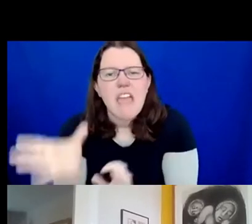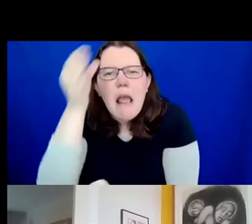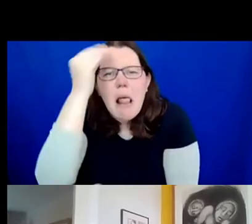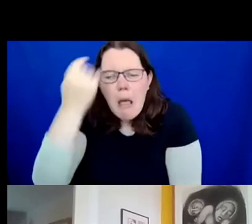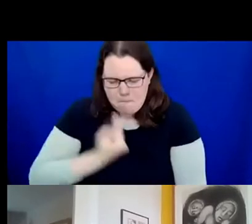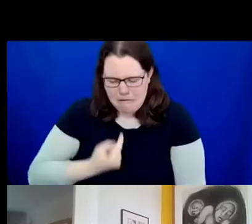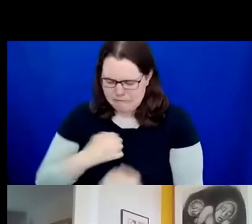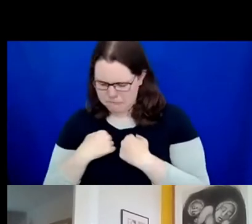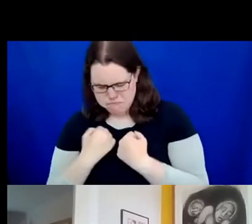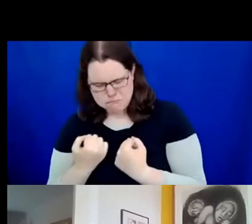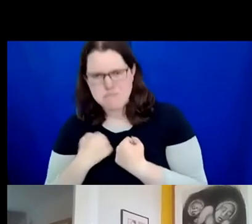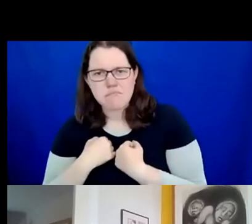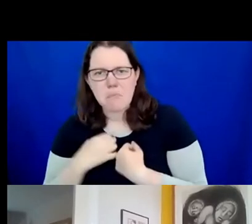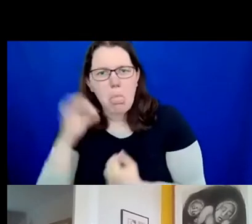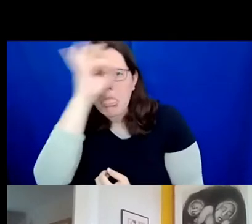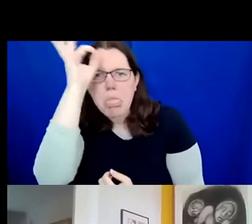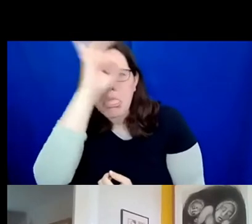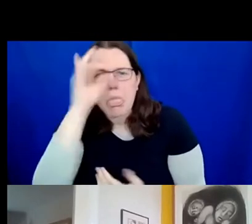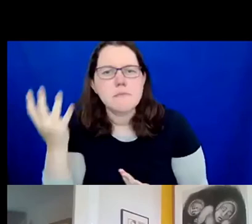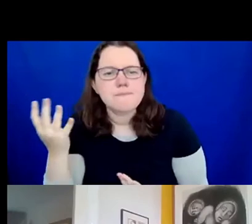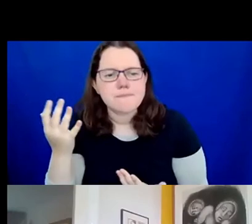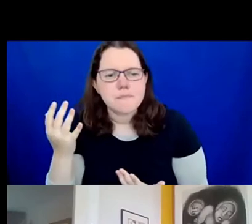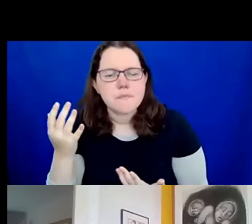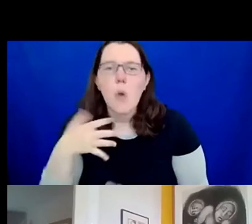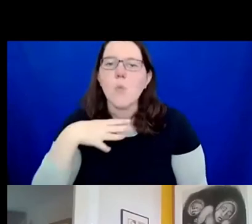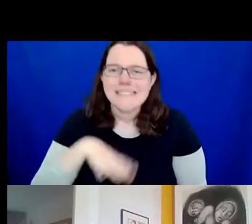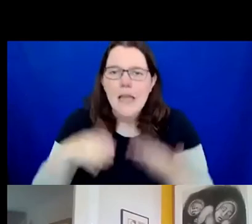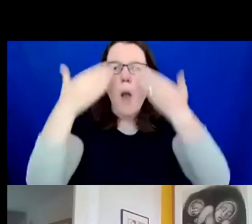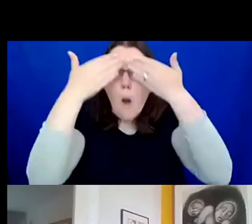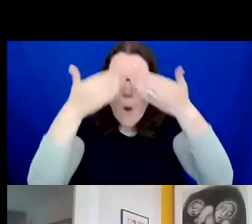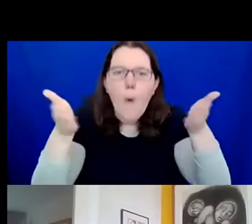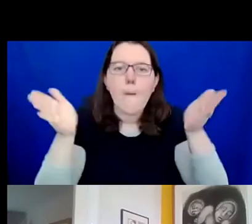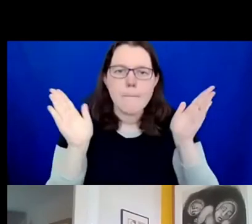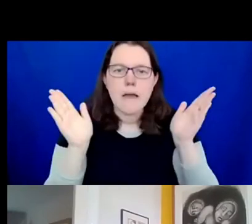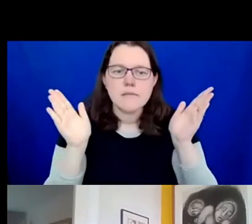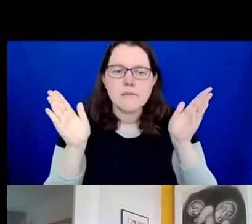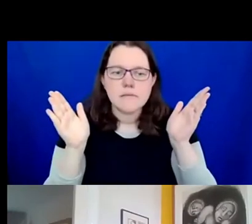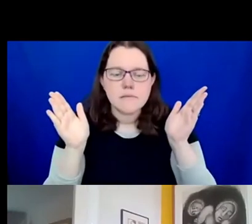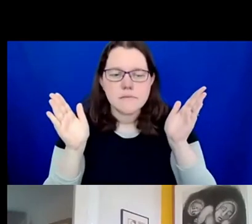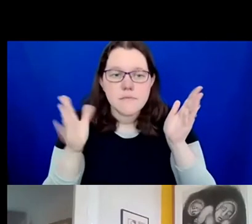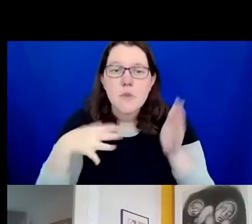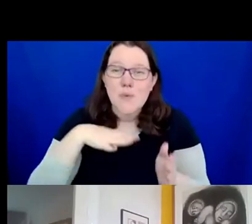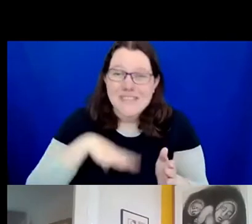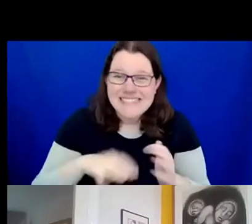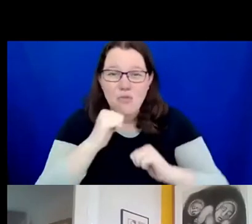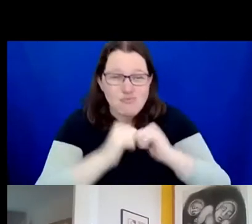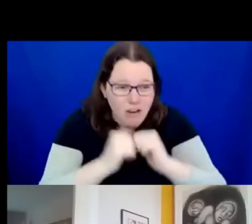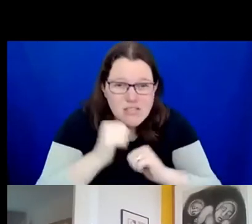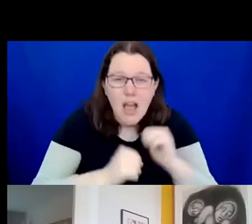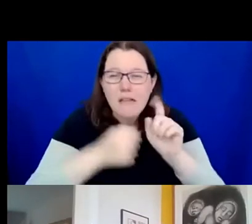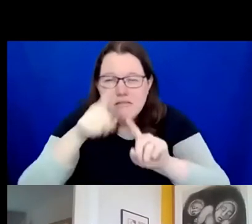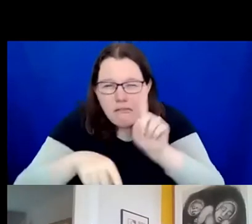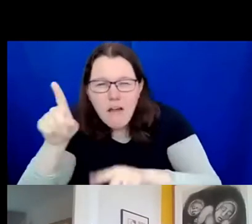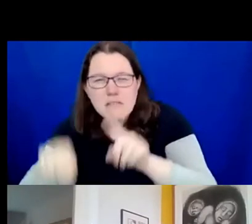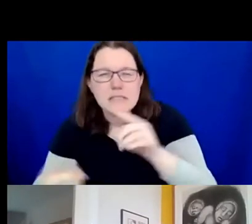an open mind. And we all know that re-evaluating structures to include greater diversity means a broader range of